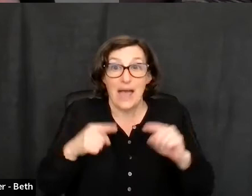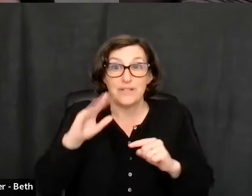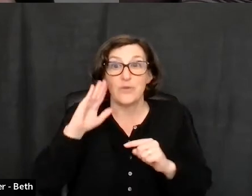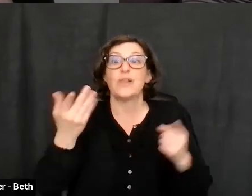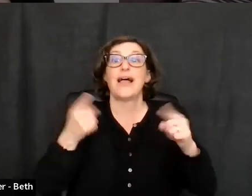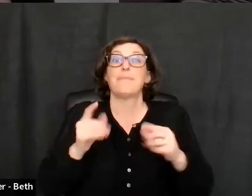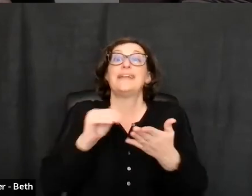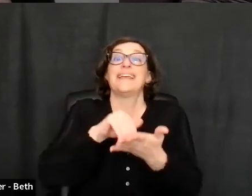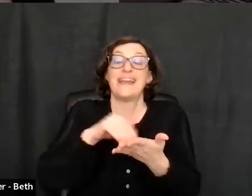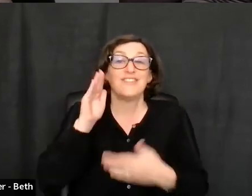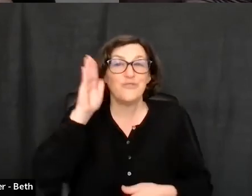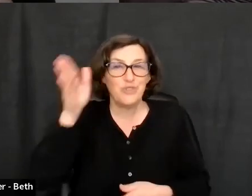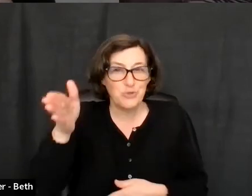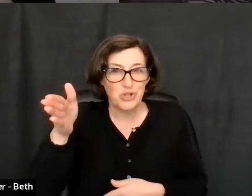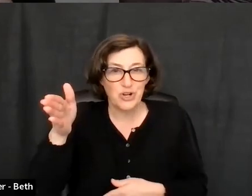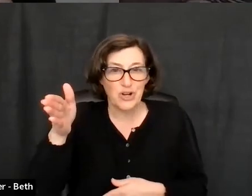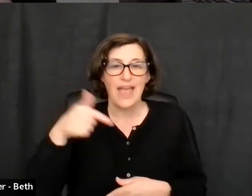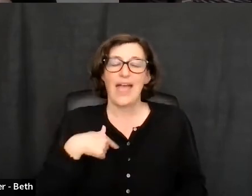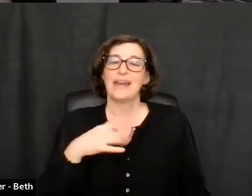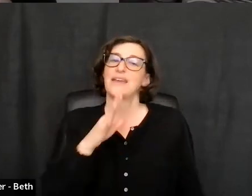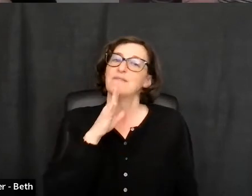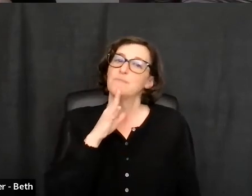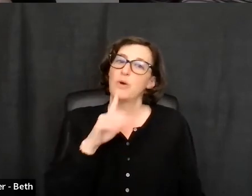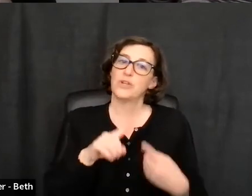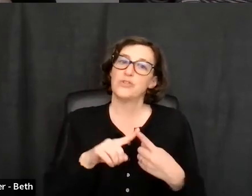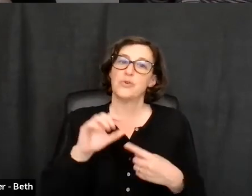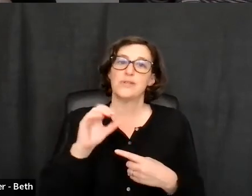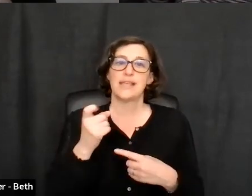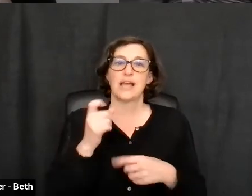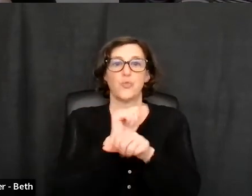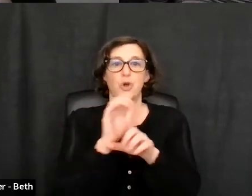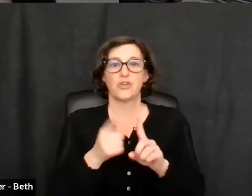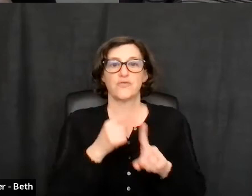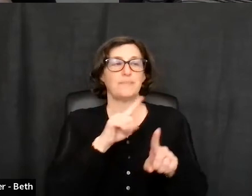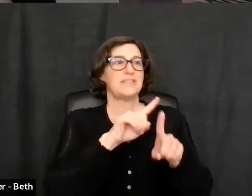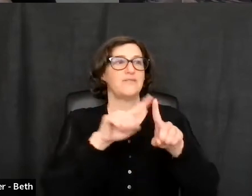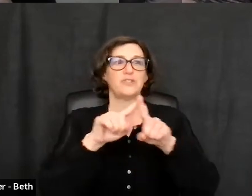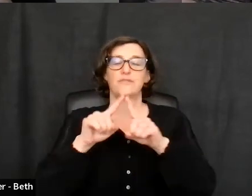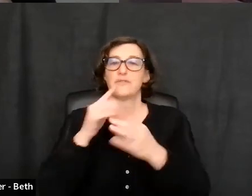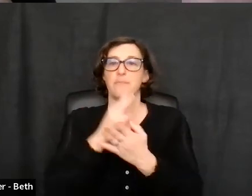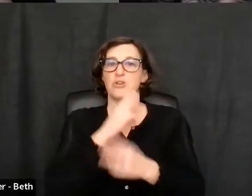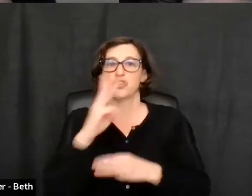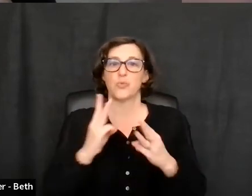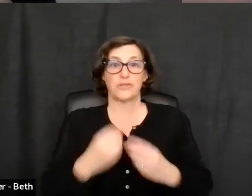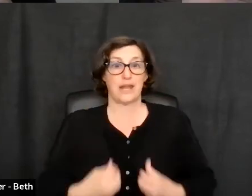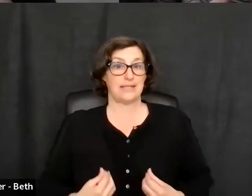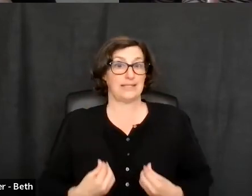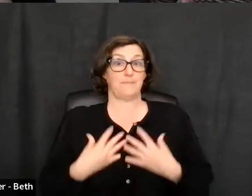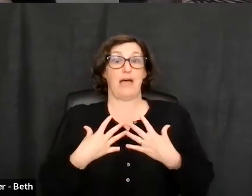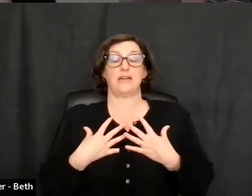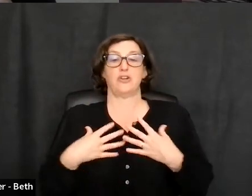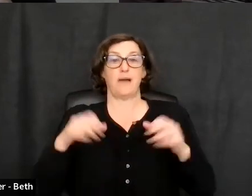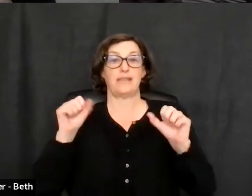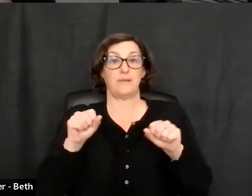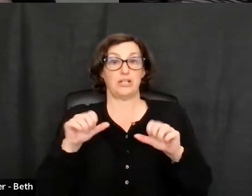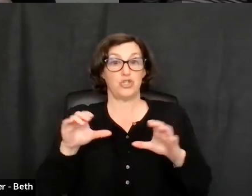again. And I've spoken to sex workers from different parts of the world that are like inspired by like the ability to just do